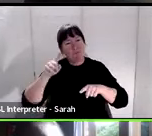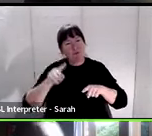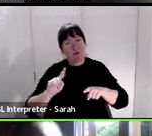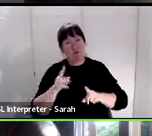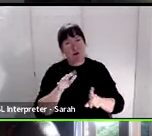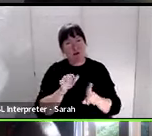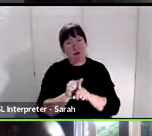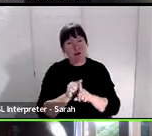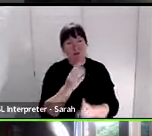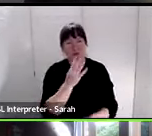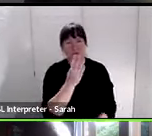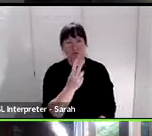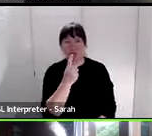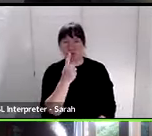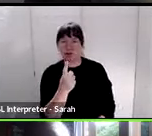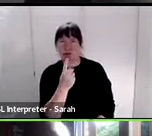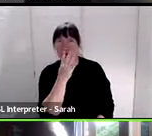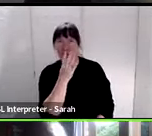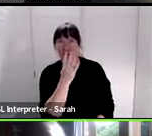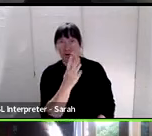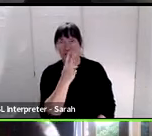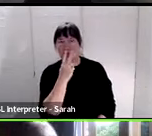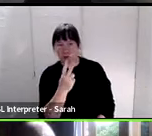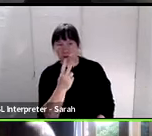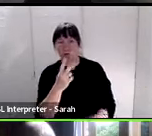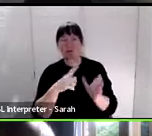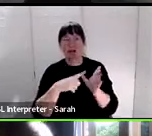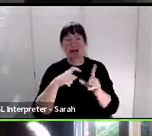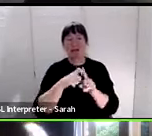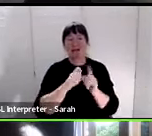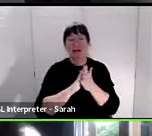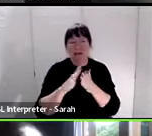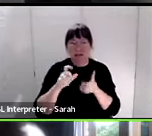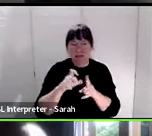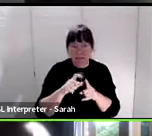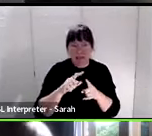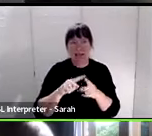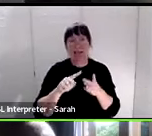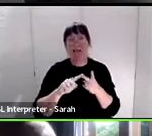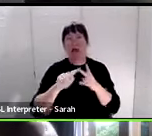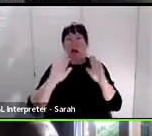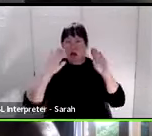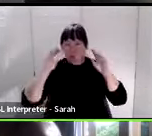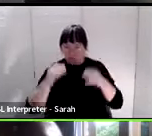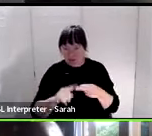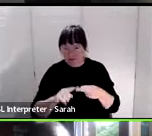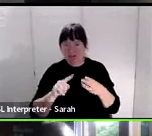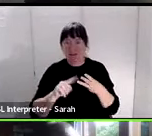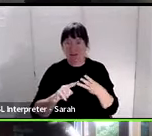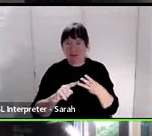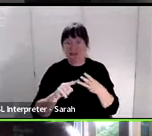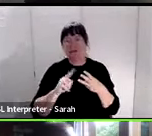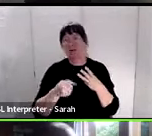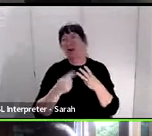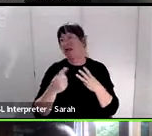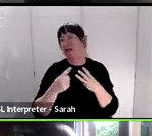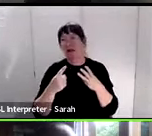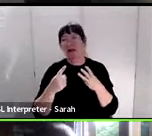was at 42 with ADHD. I'm also autistic. I have a lot of wonderfully named comorbidities